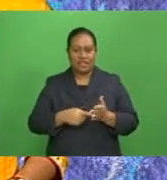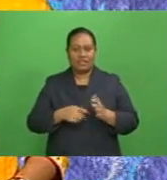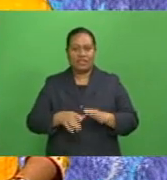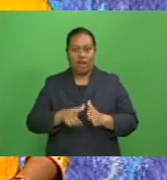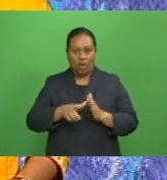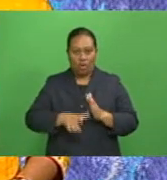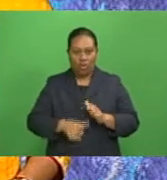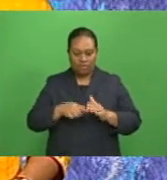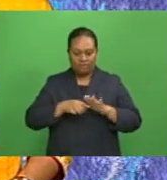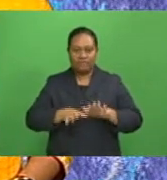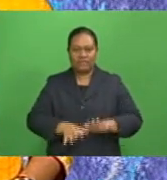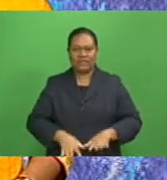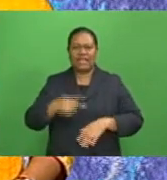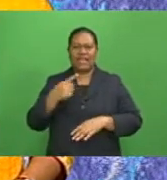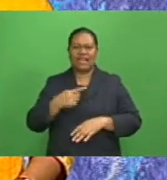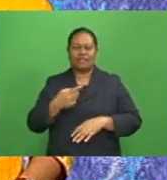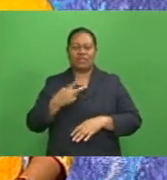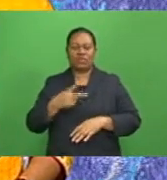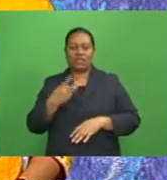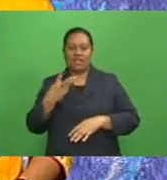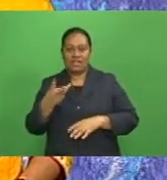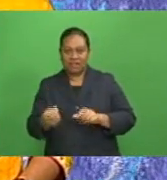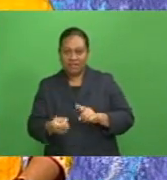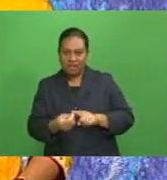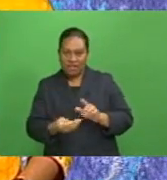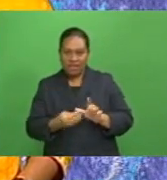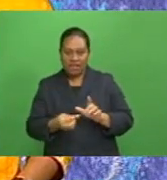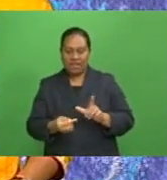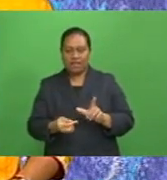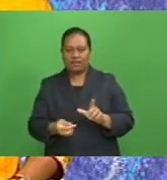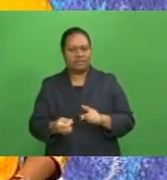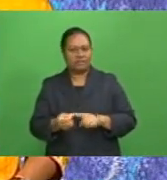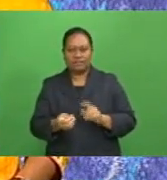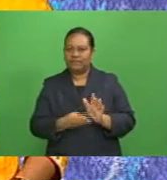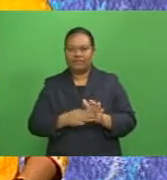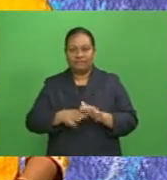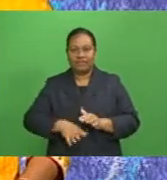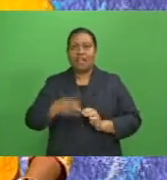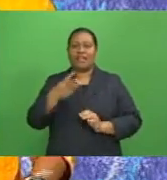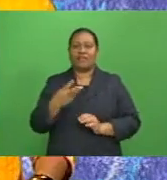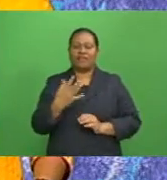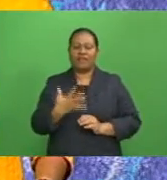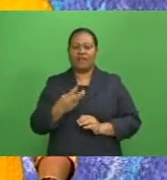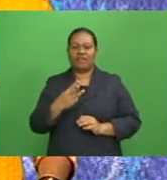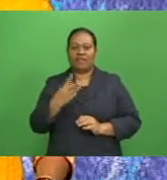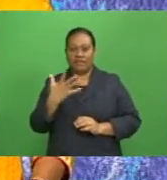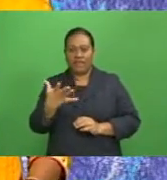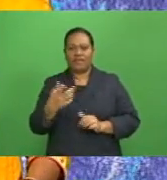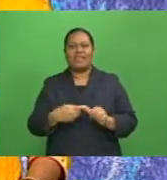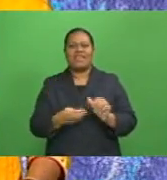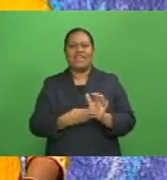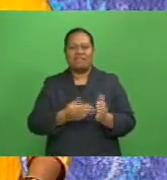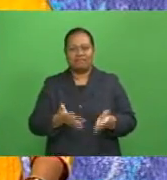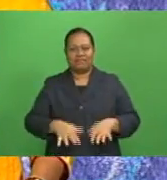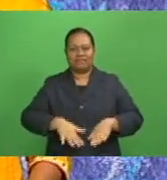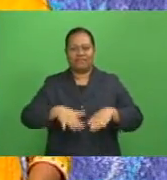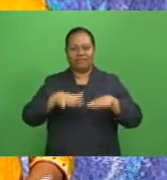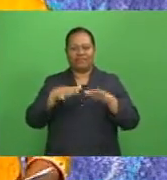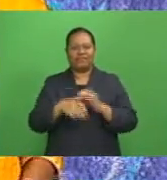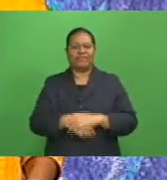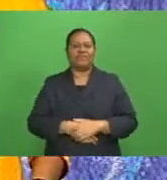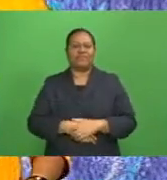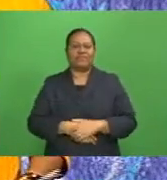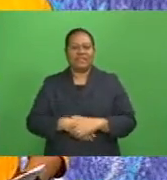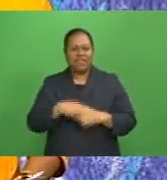low tide at 11:23 p.m. with high tide at 5:38 a.m. For tomorrow, great weather is here